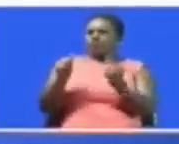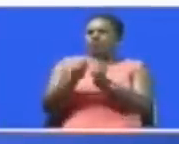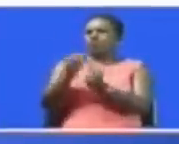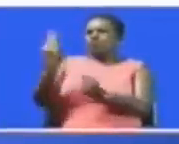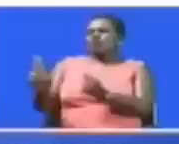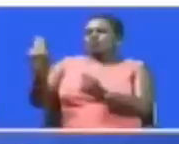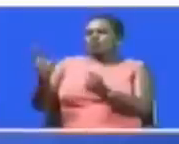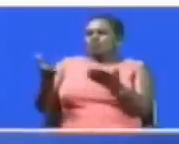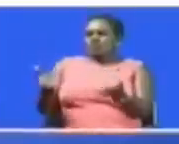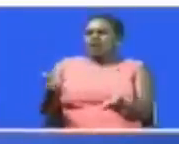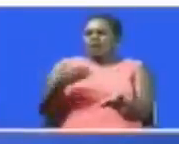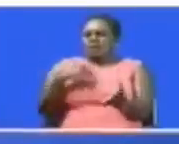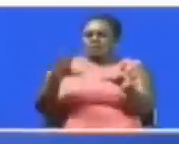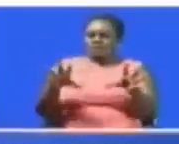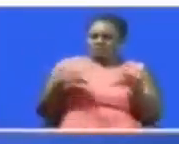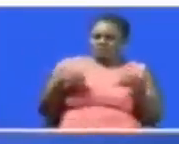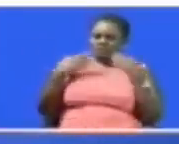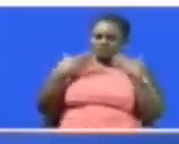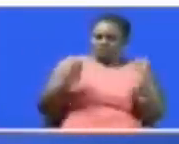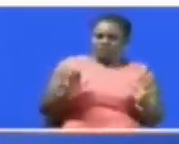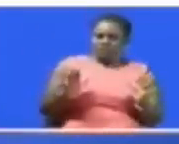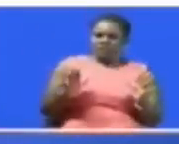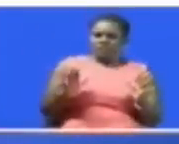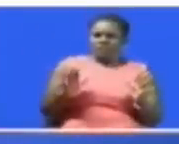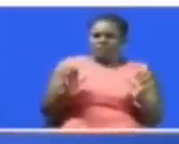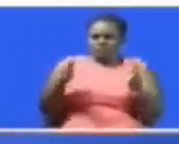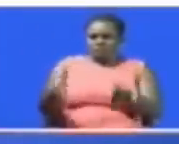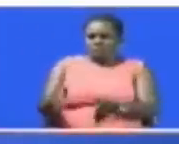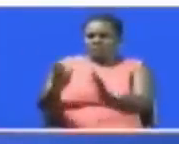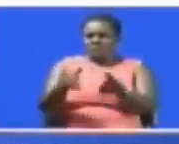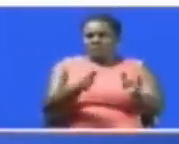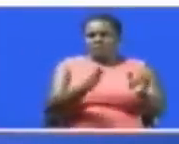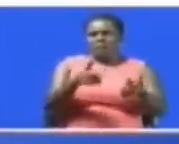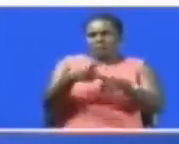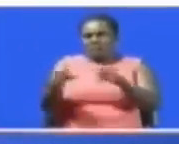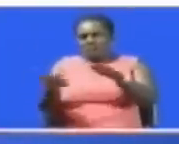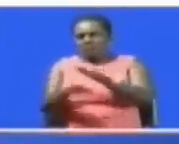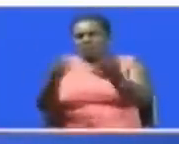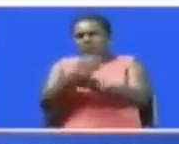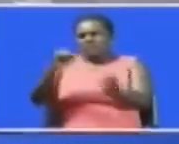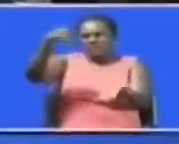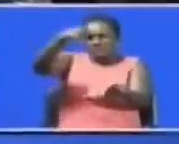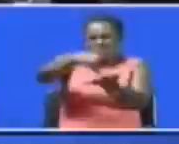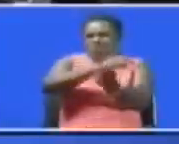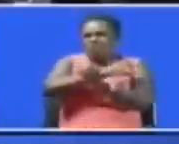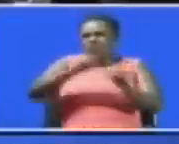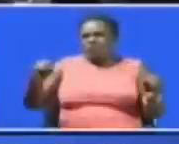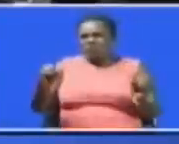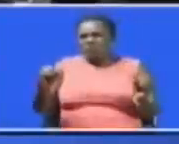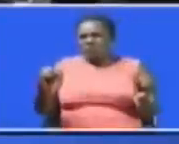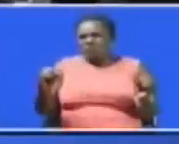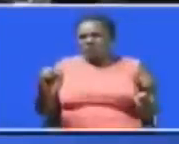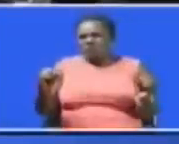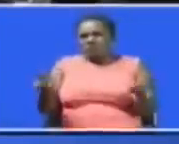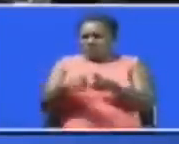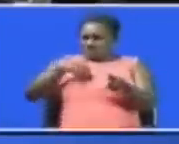Uhuru. Now, we have accepted that as a pathway. But the deputy president was not included. He was not